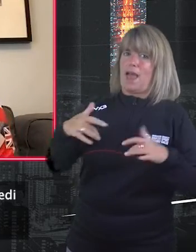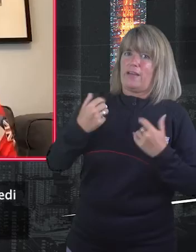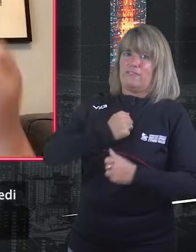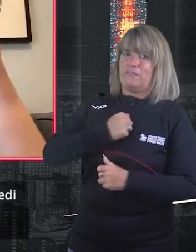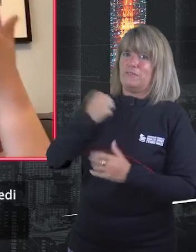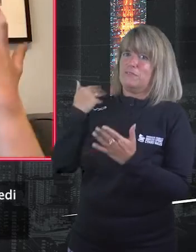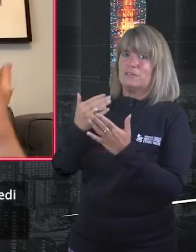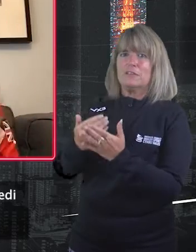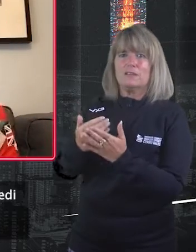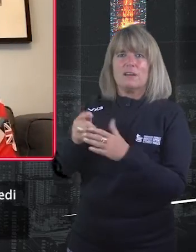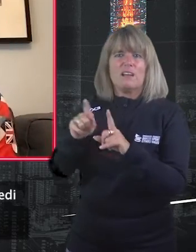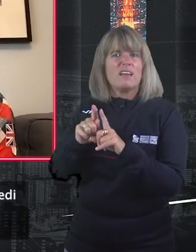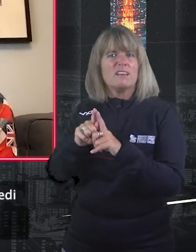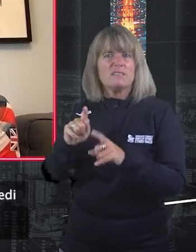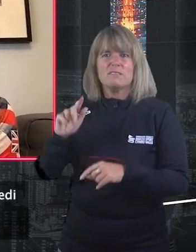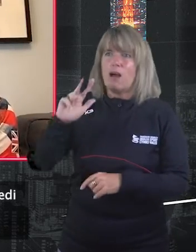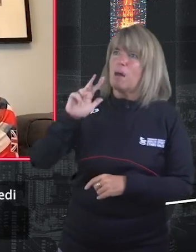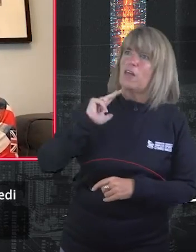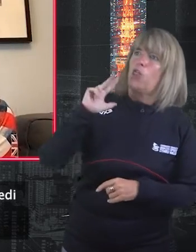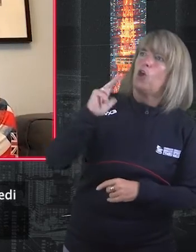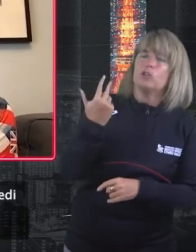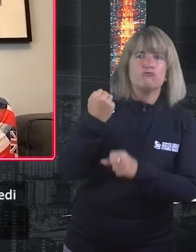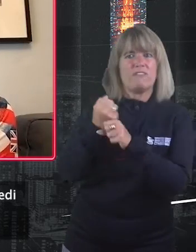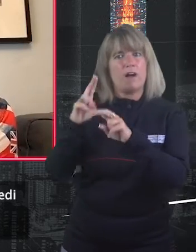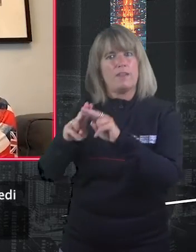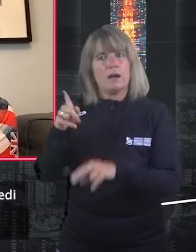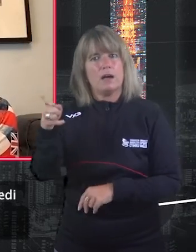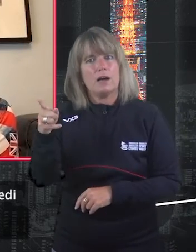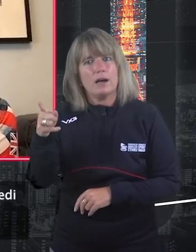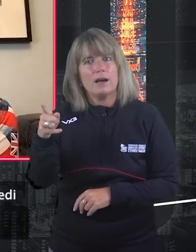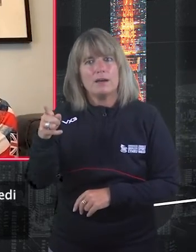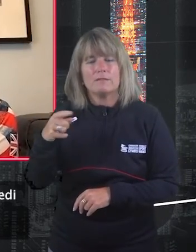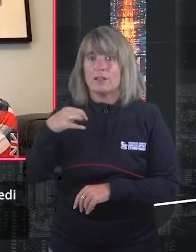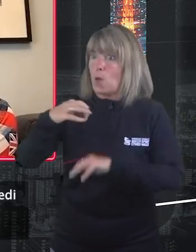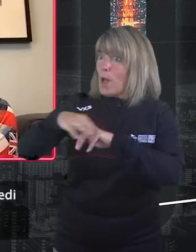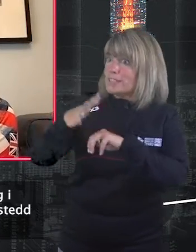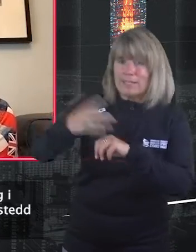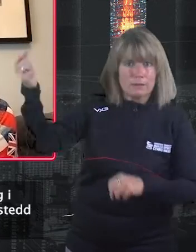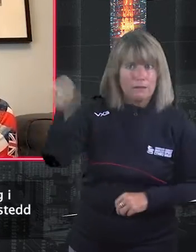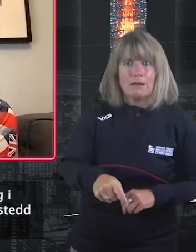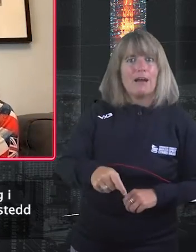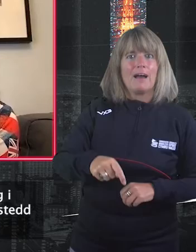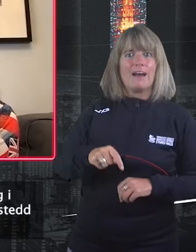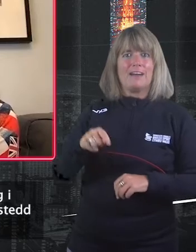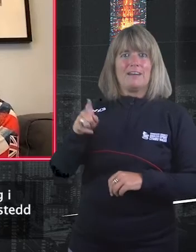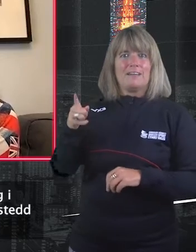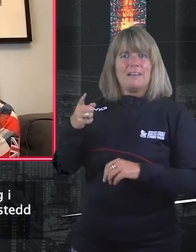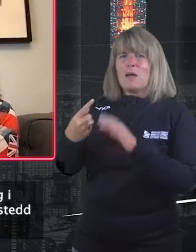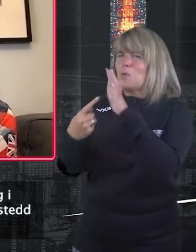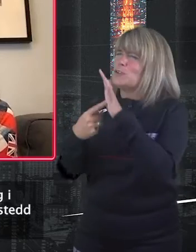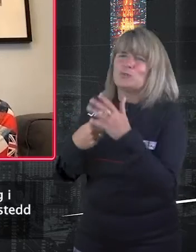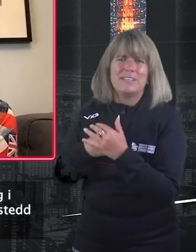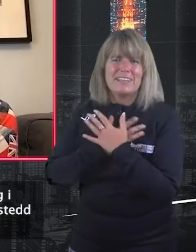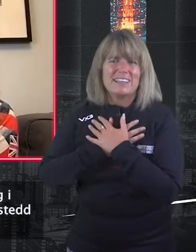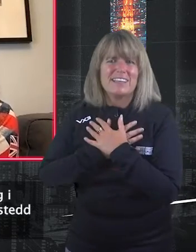been my coach for the last few years, he's always going to be such an important person to me. He really is like my third granddad. You know, he was